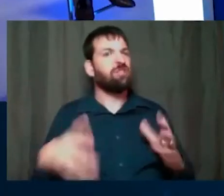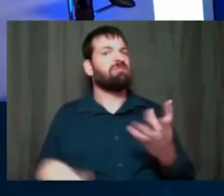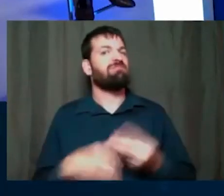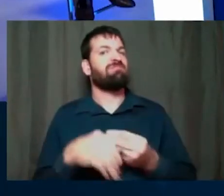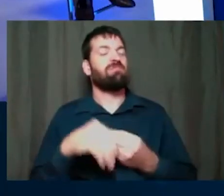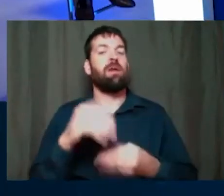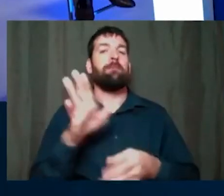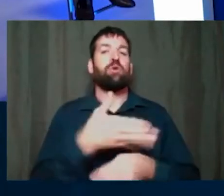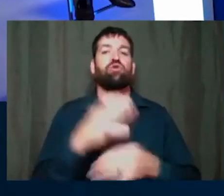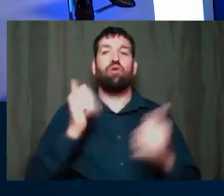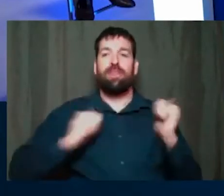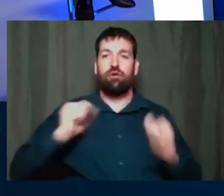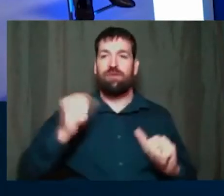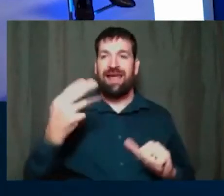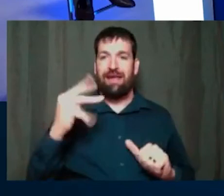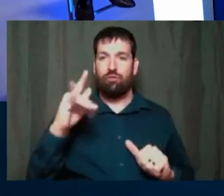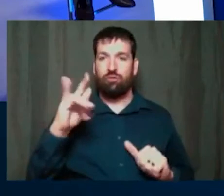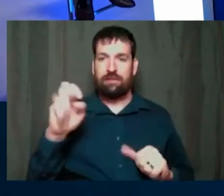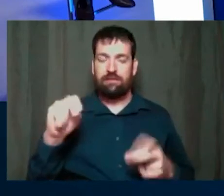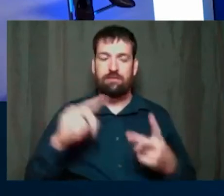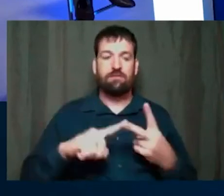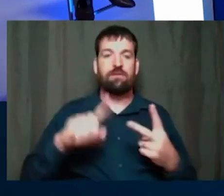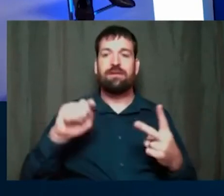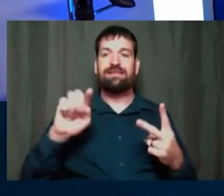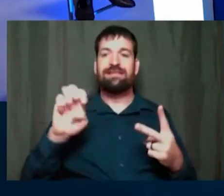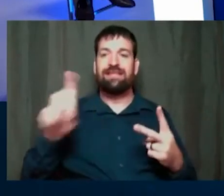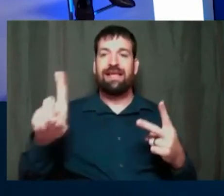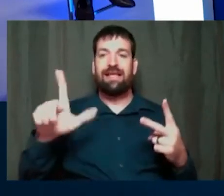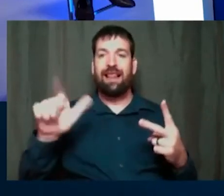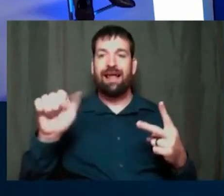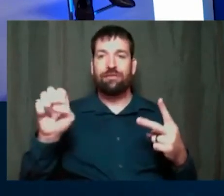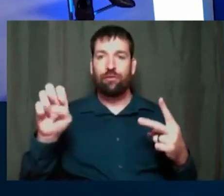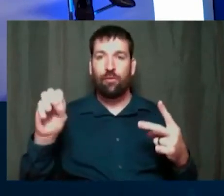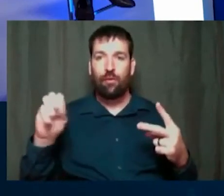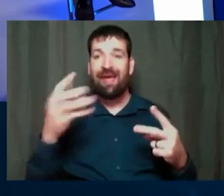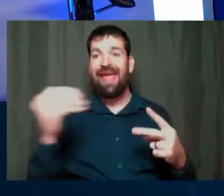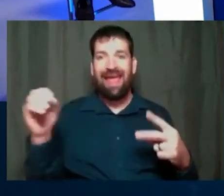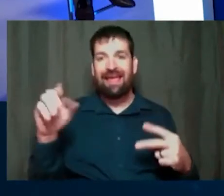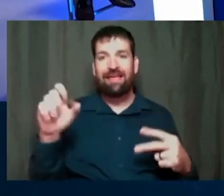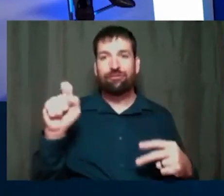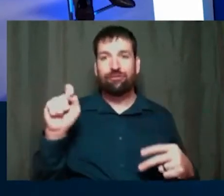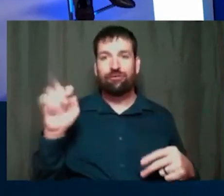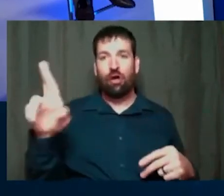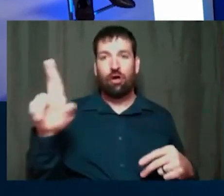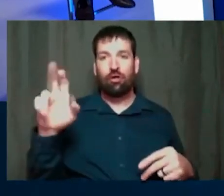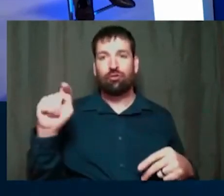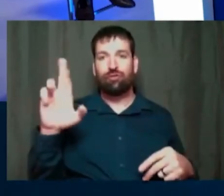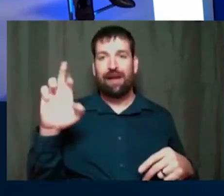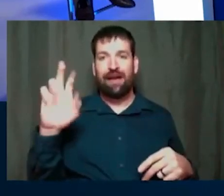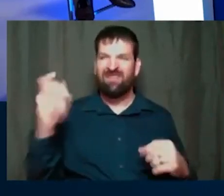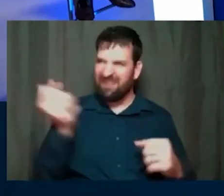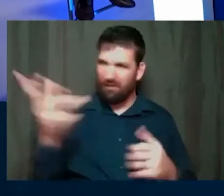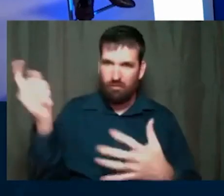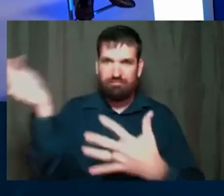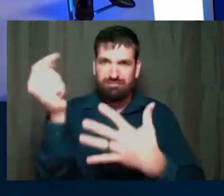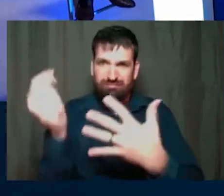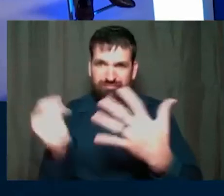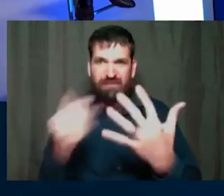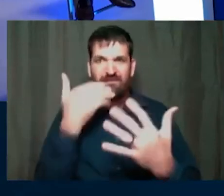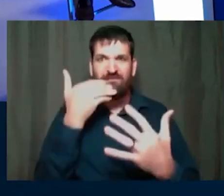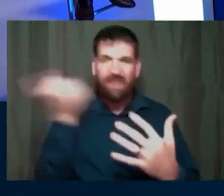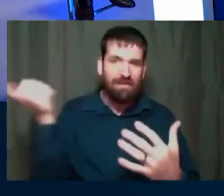I did. football, Ted Lasso, I did. and Star Trek. I did. Good for you. It has been a complete morning. It has. this You've is- touched on all your favorite topics. Pass. Wow. That's